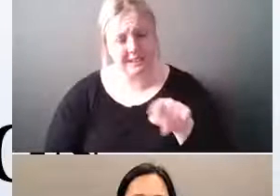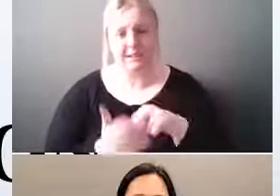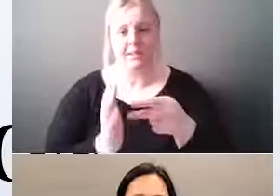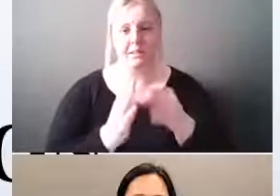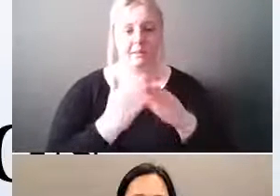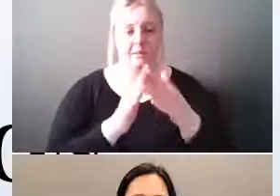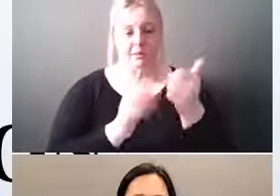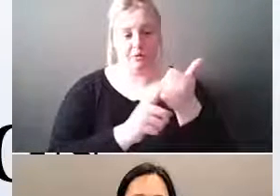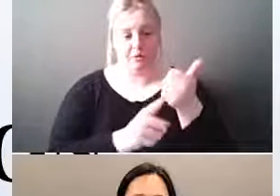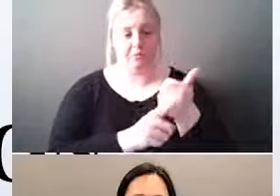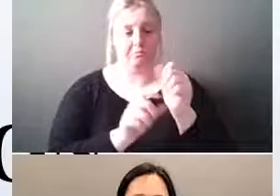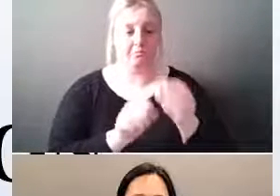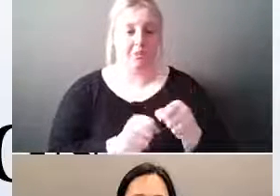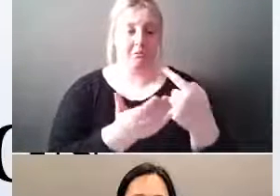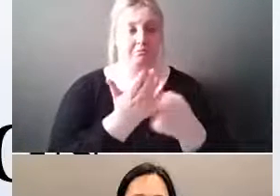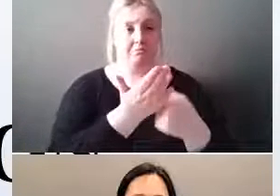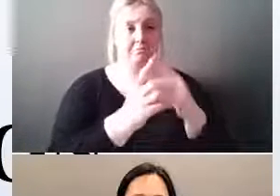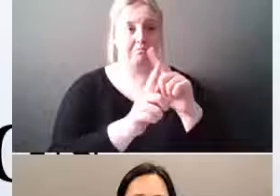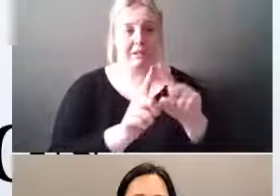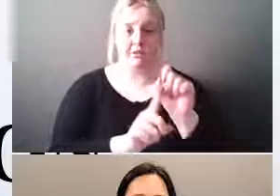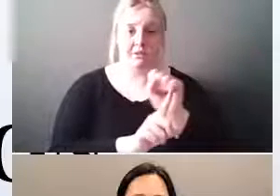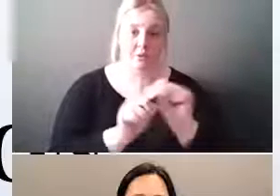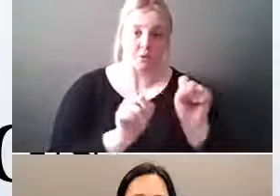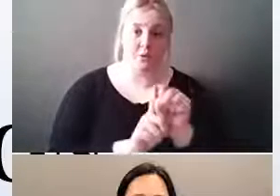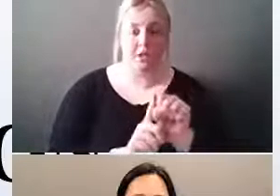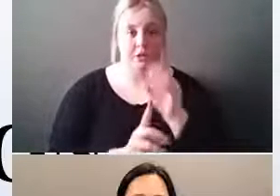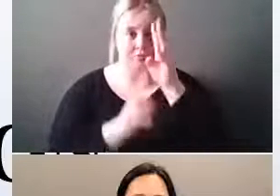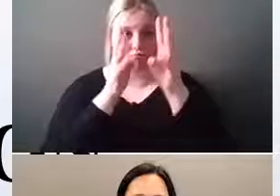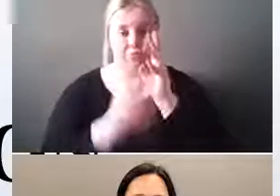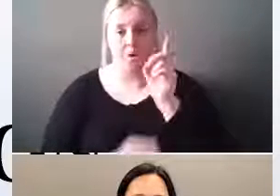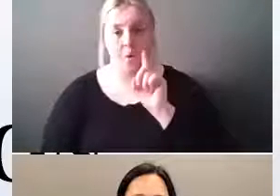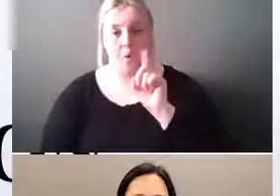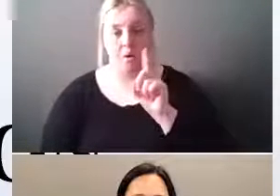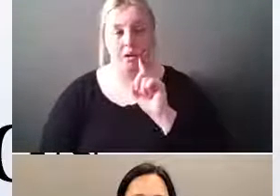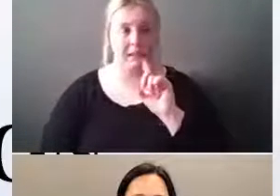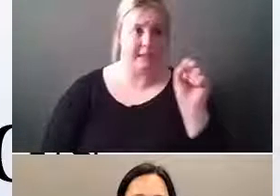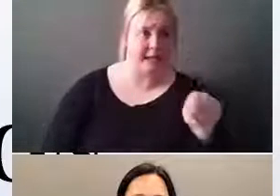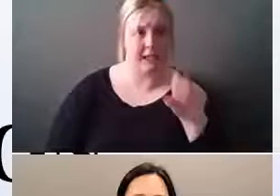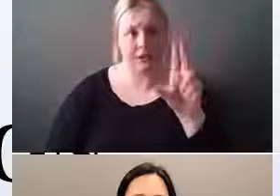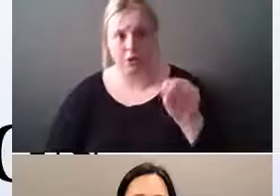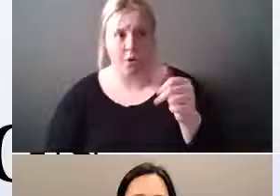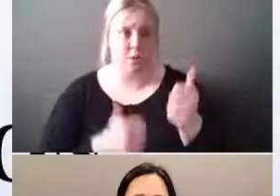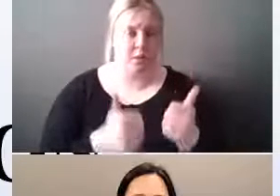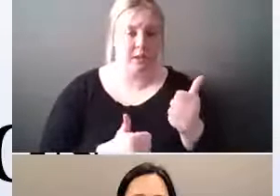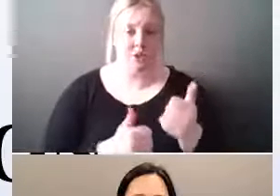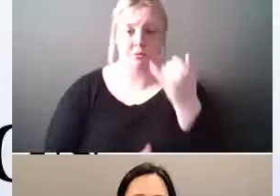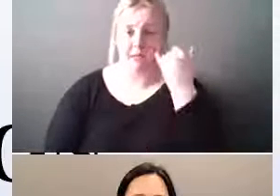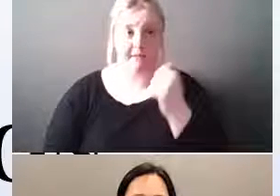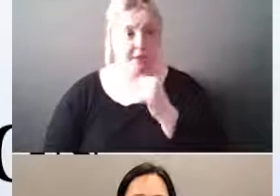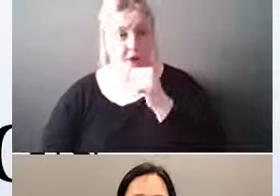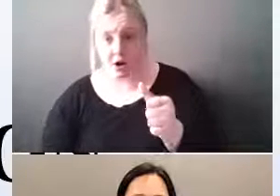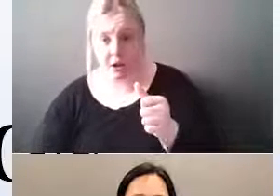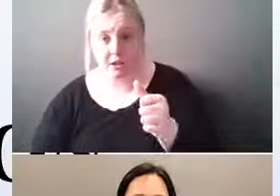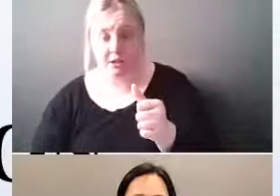to go through scenarios as a group and determine if scenarios are bullying. And if not, they will determine what type of behavior